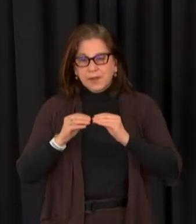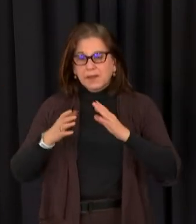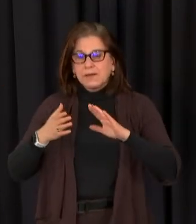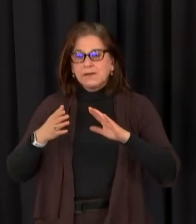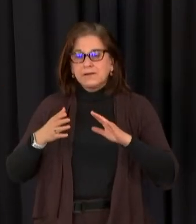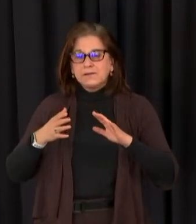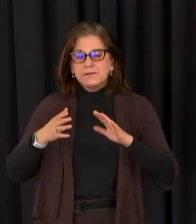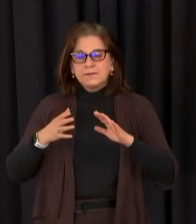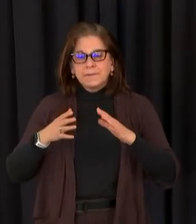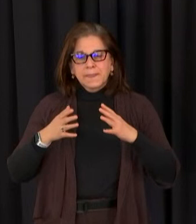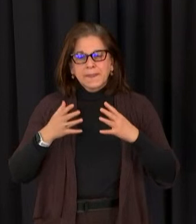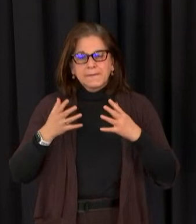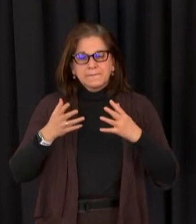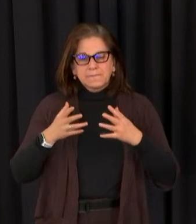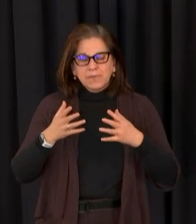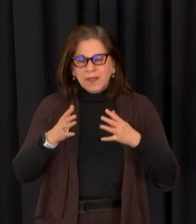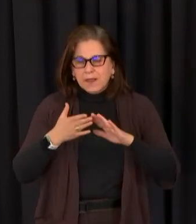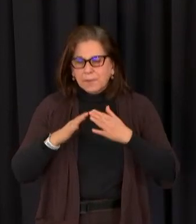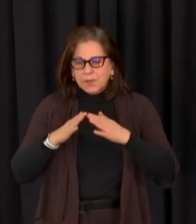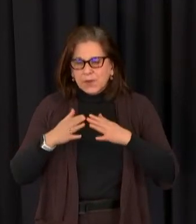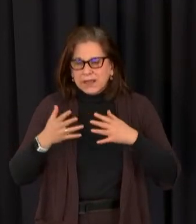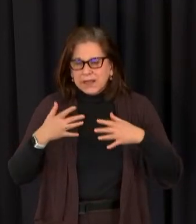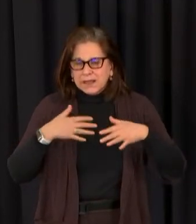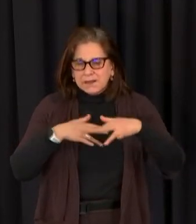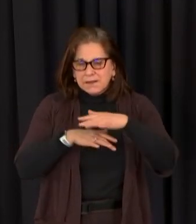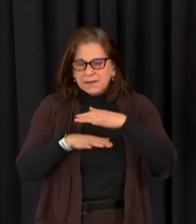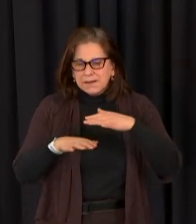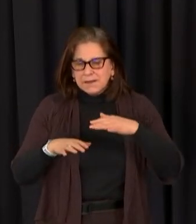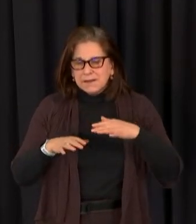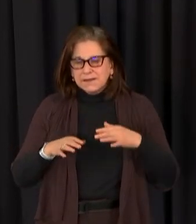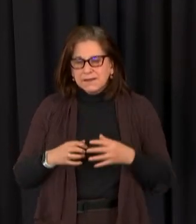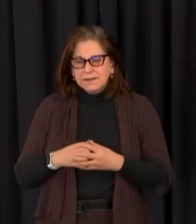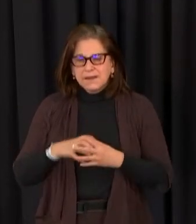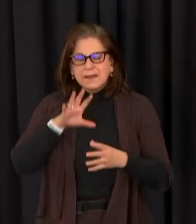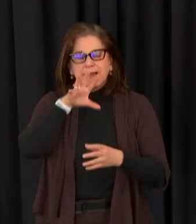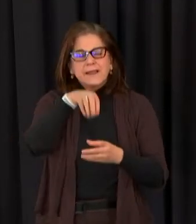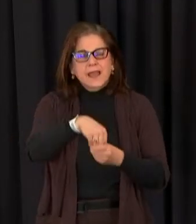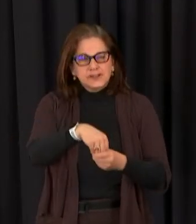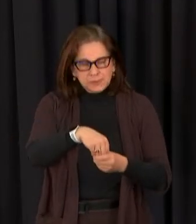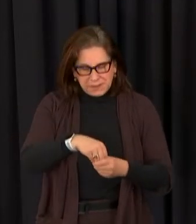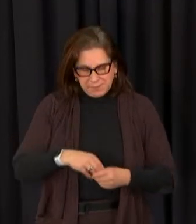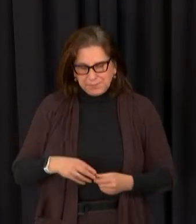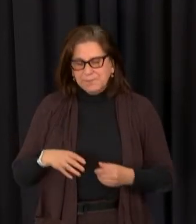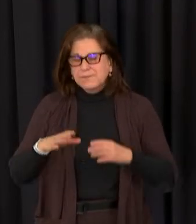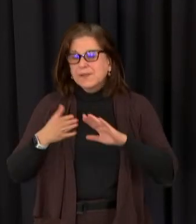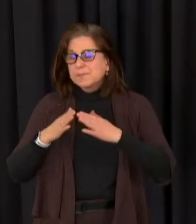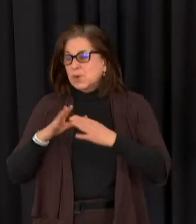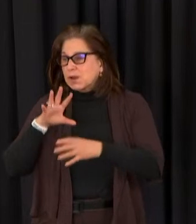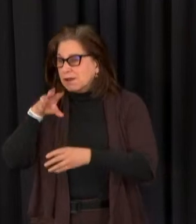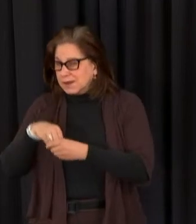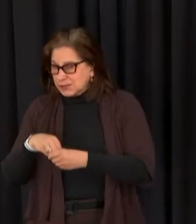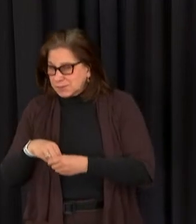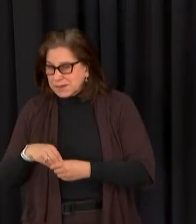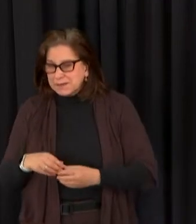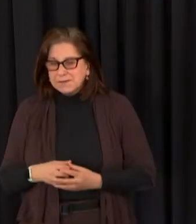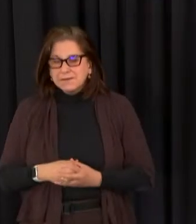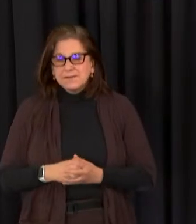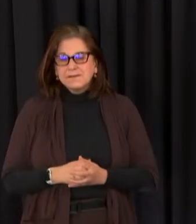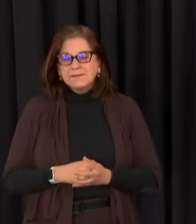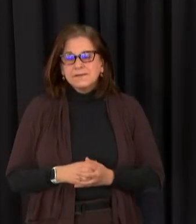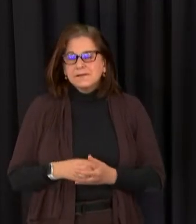community engagement with our intervention efforts. So again, you can watch that at